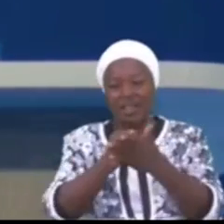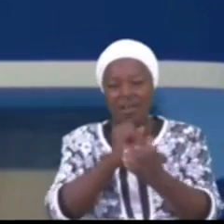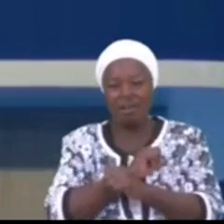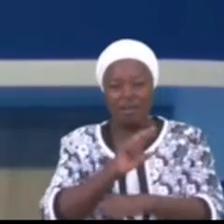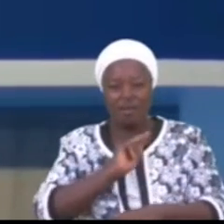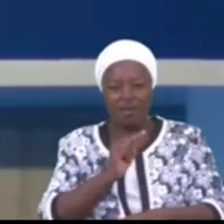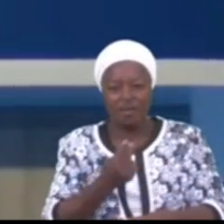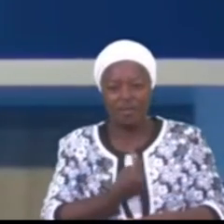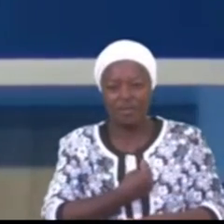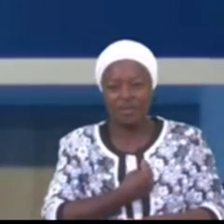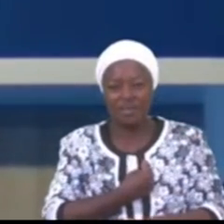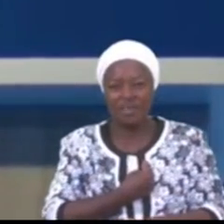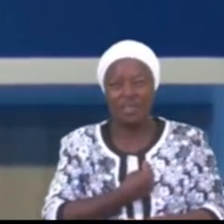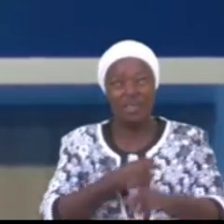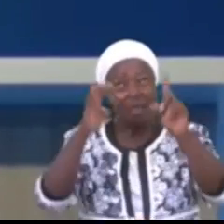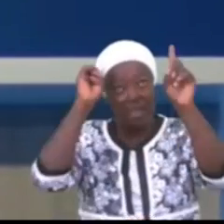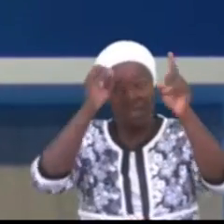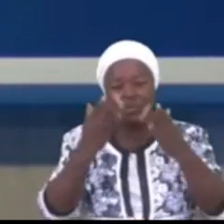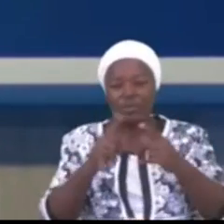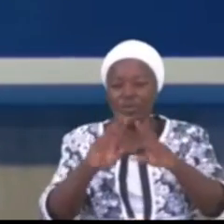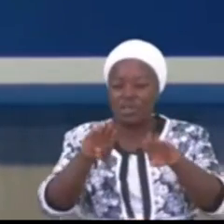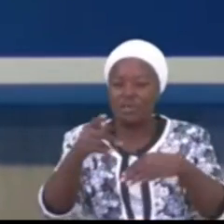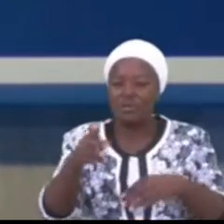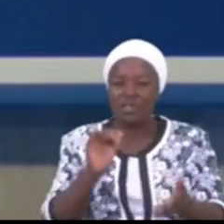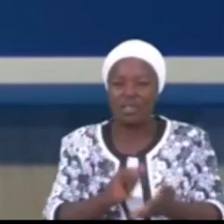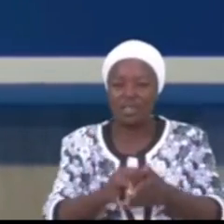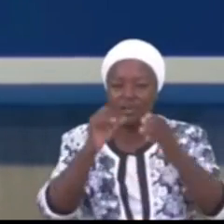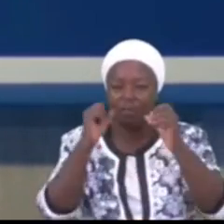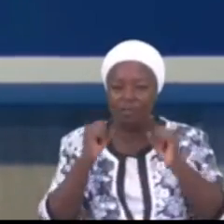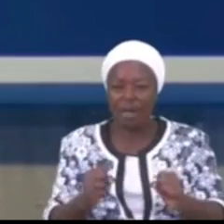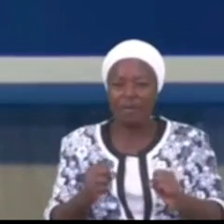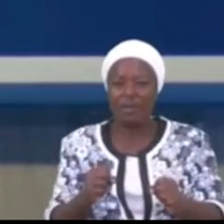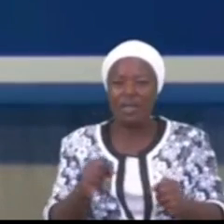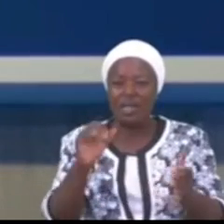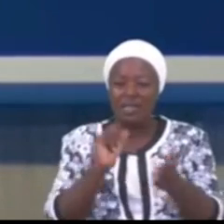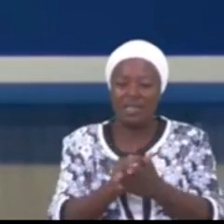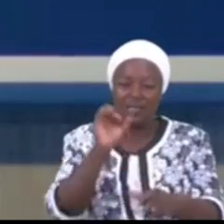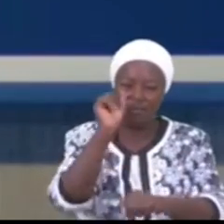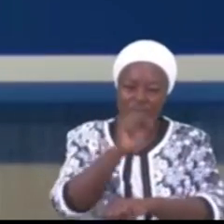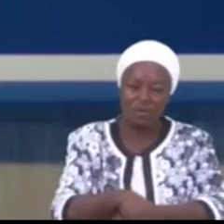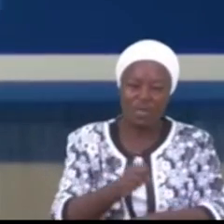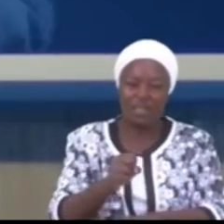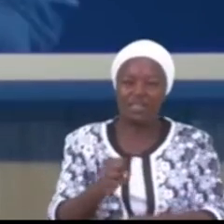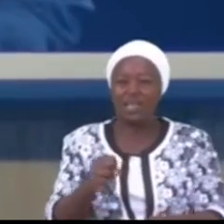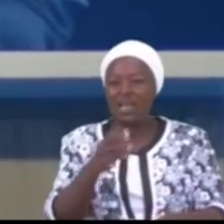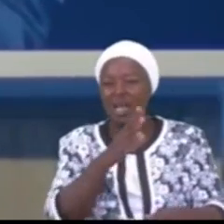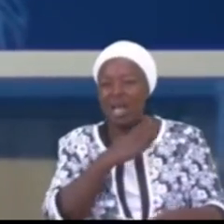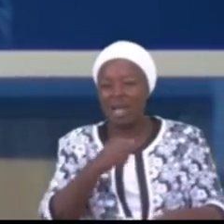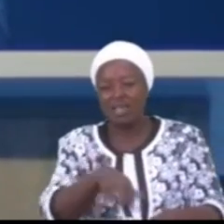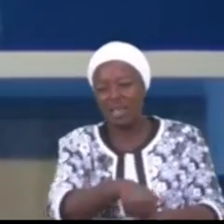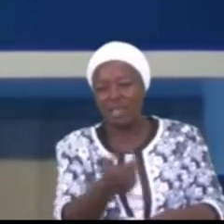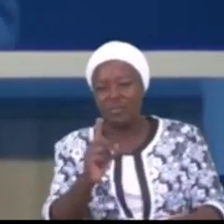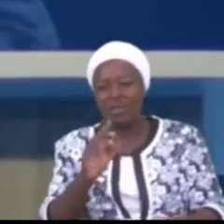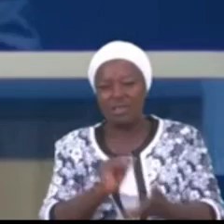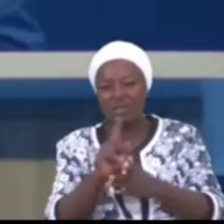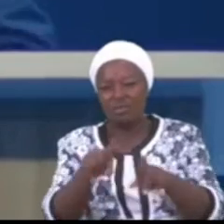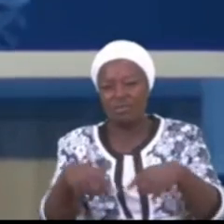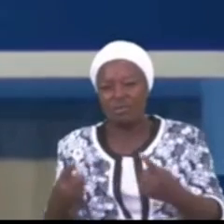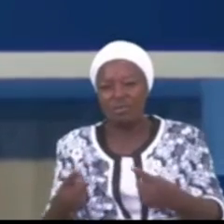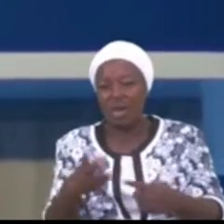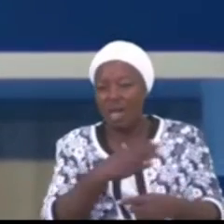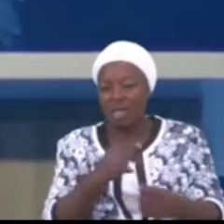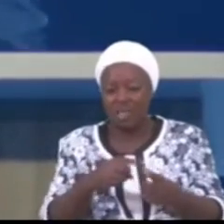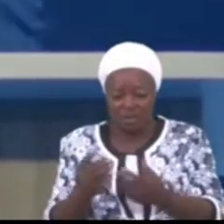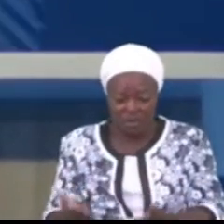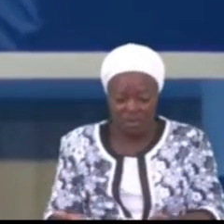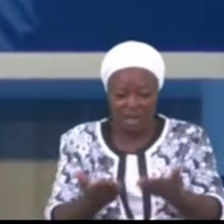to give you that power that conquers And anywhere you go, and you carry